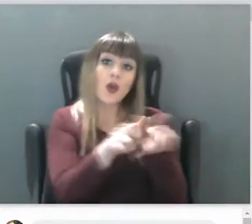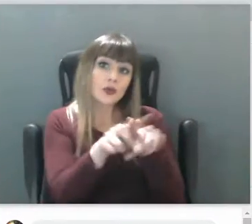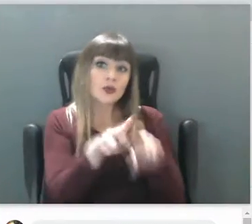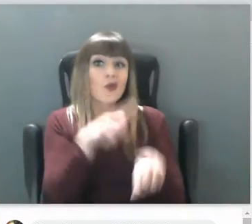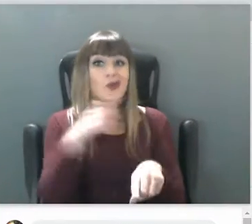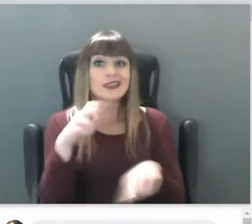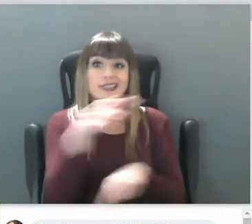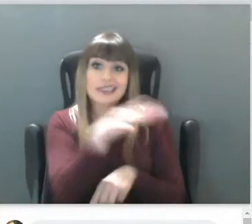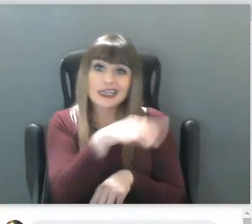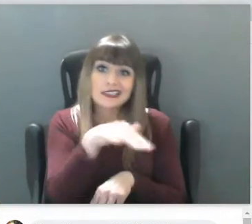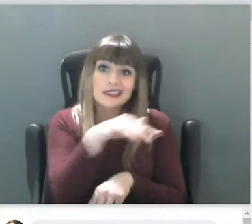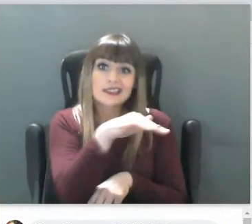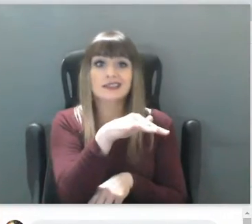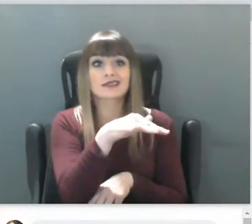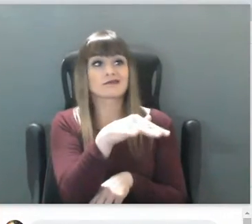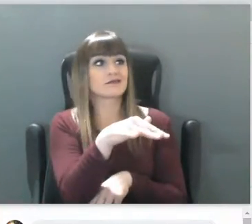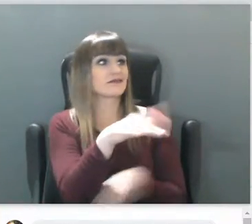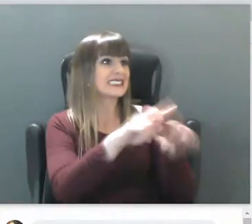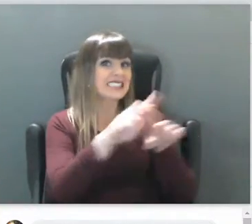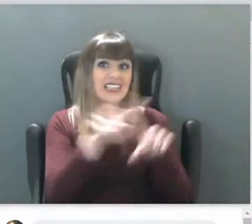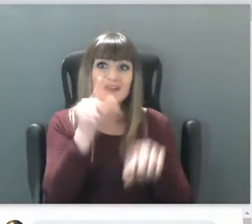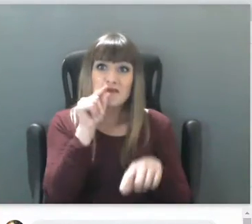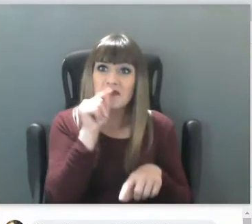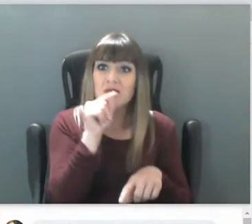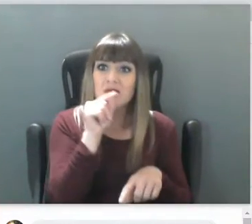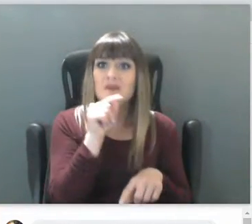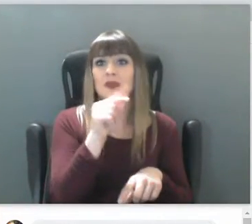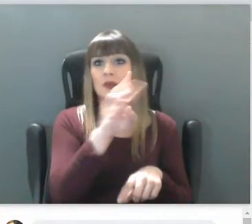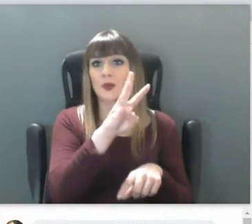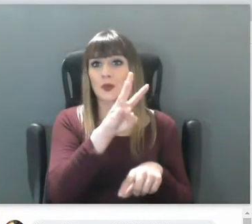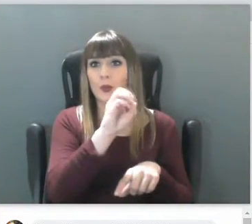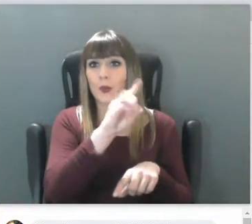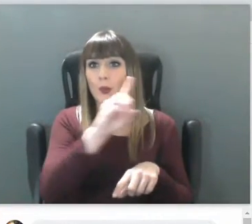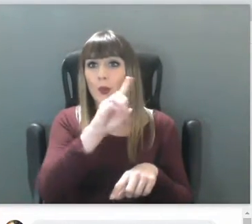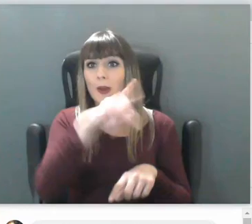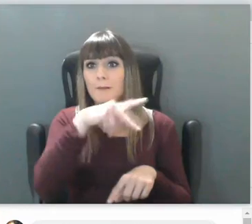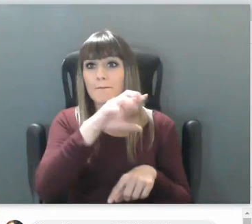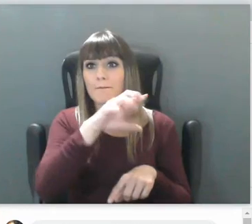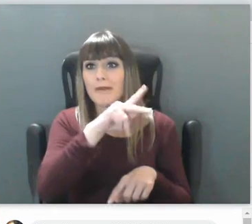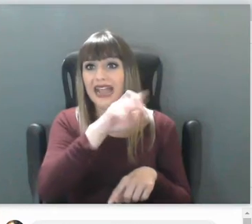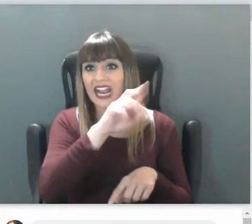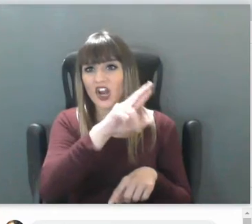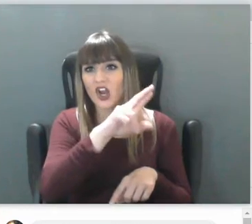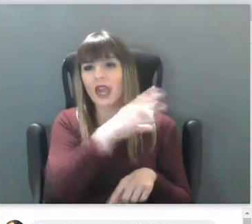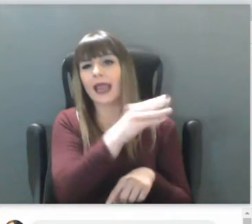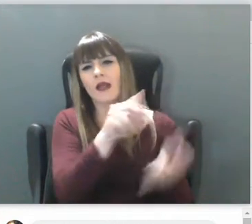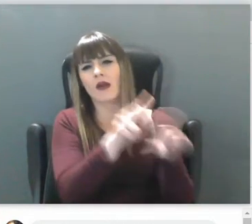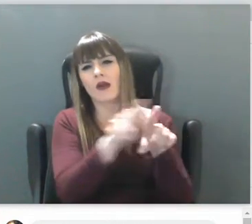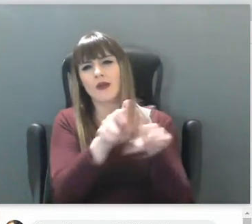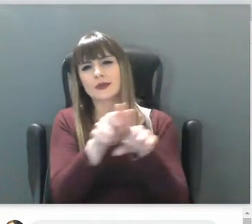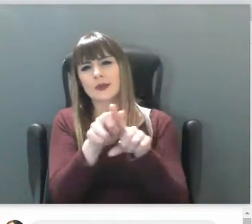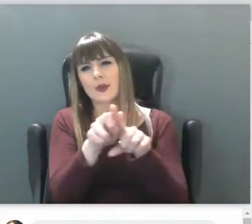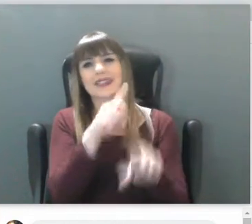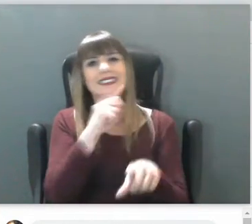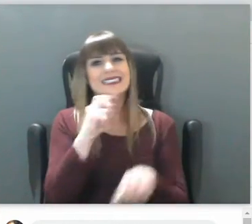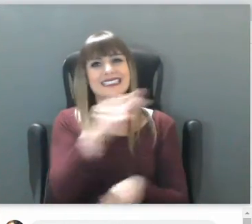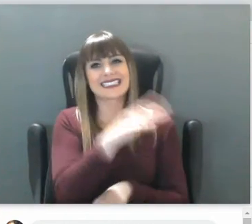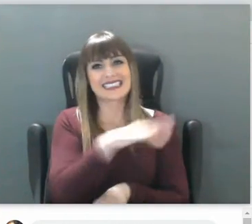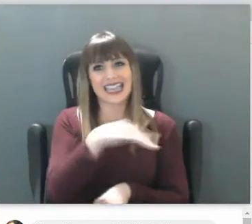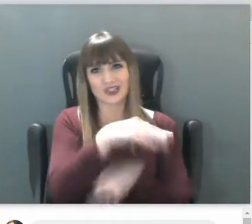cardinals and the Inca dove and the Gila woodpeckers, and then in the winter, the desert tortoises. You are